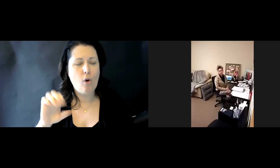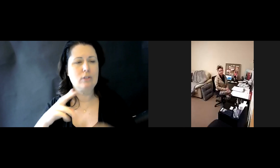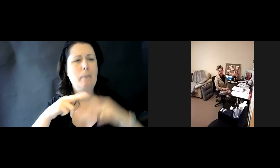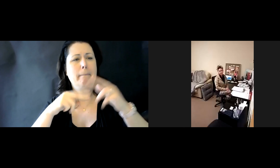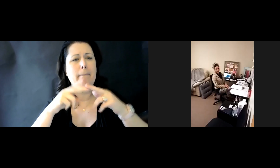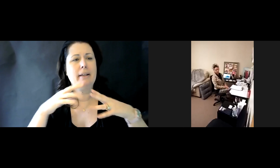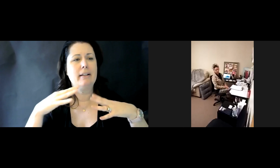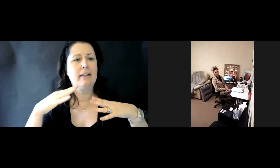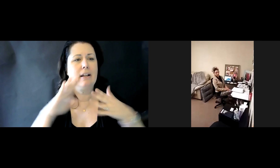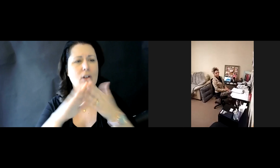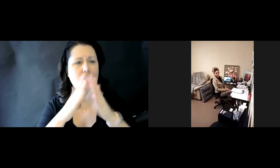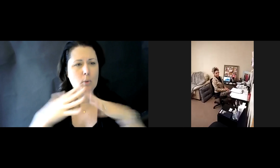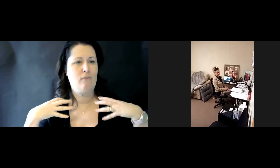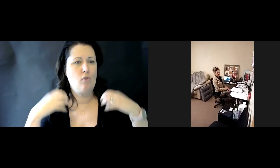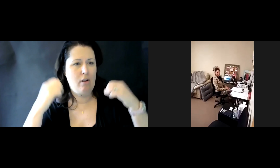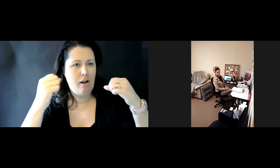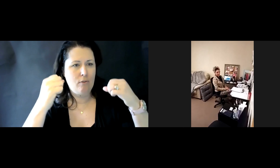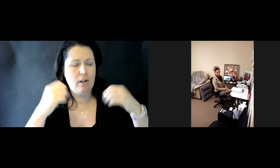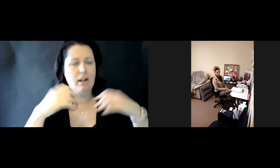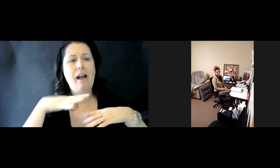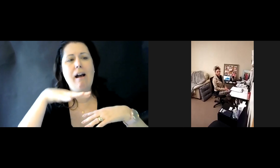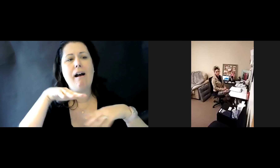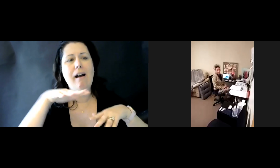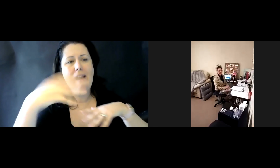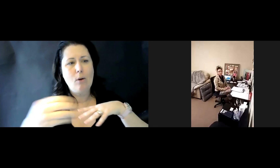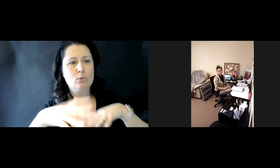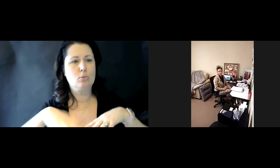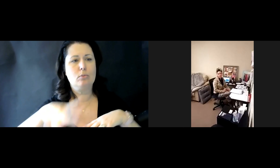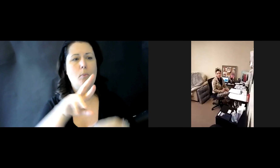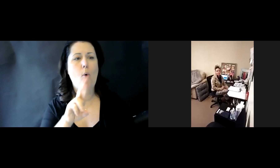bringing recovery out to the rural areas of Nevada.